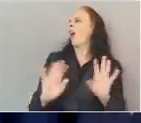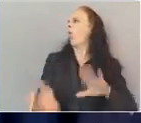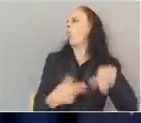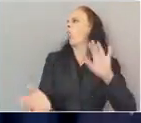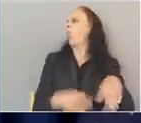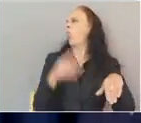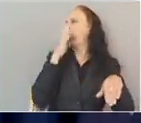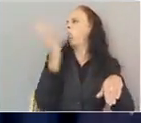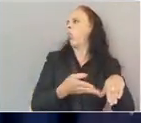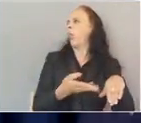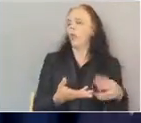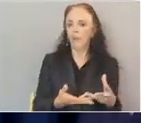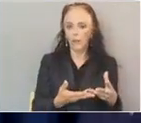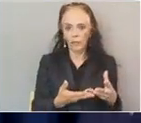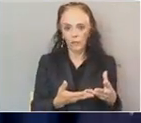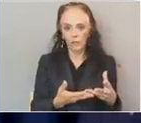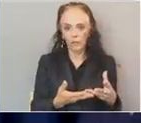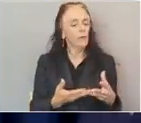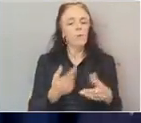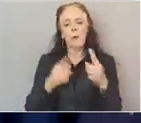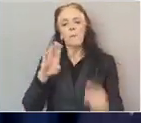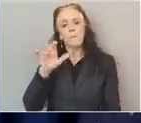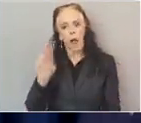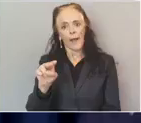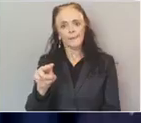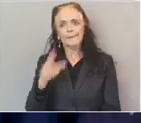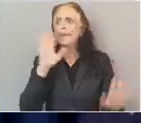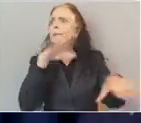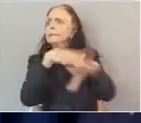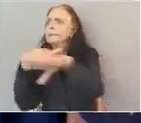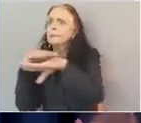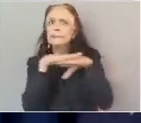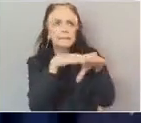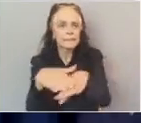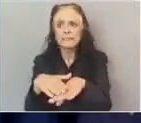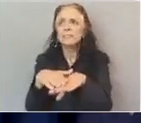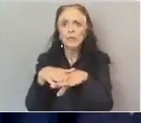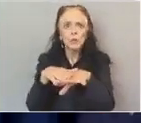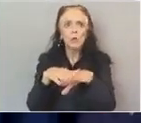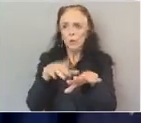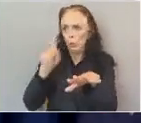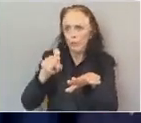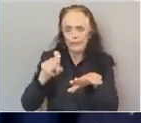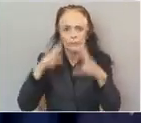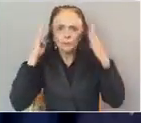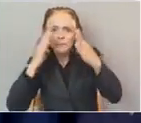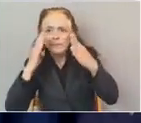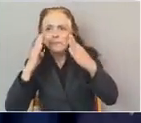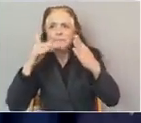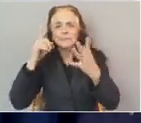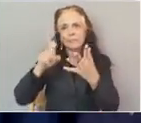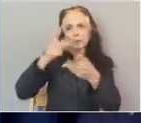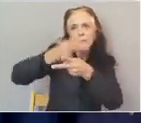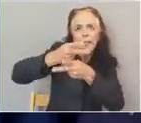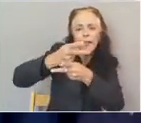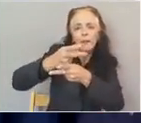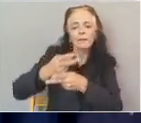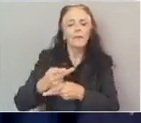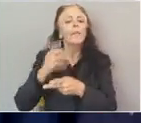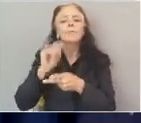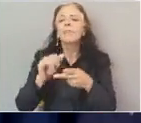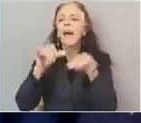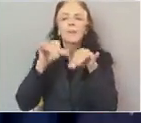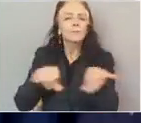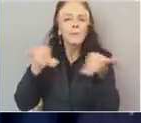that persists to this day. Trump telling us not to worry, that the virus will, quote,